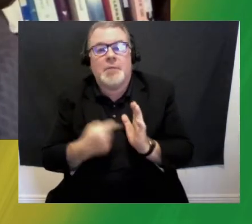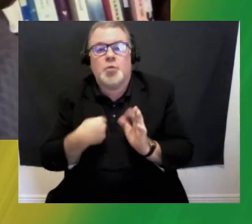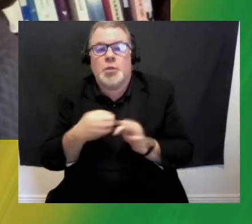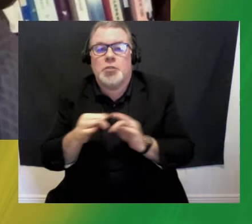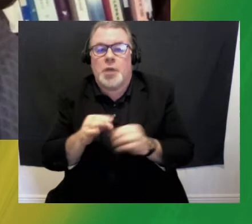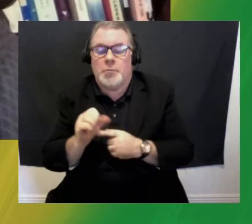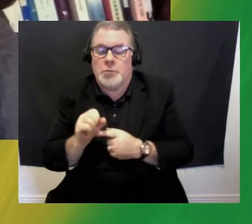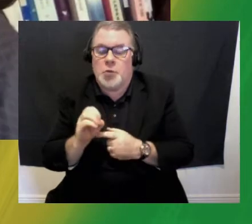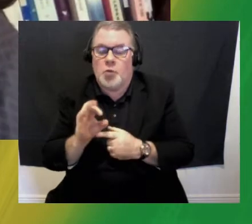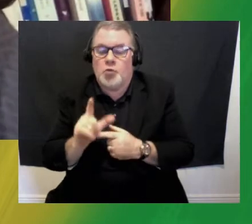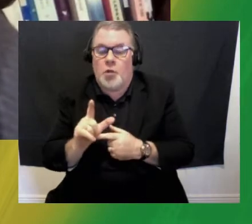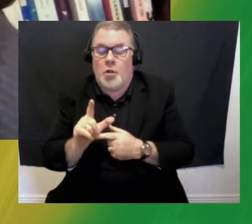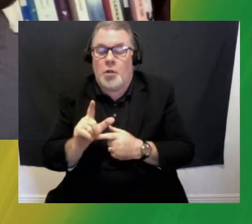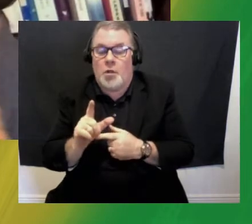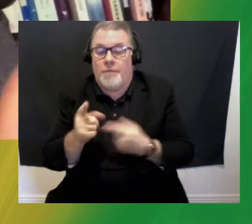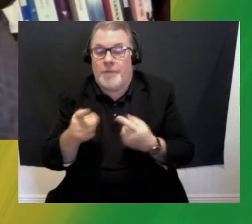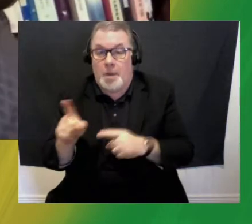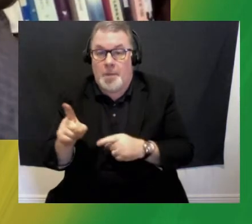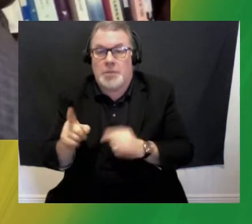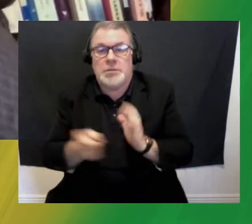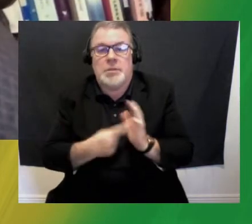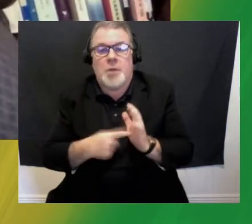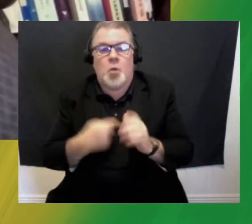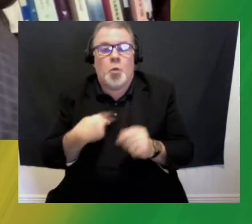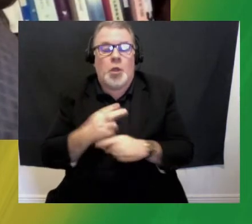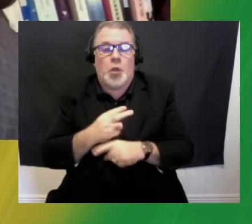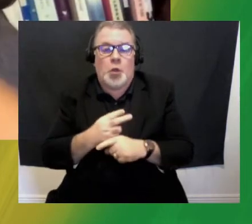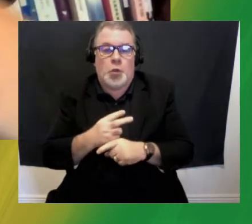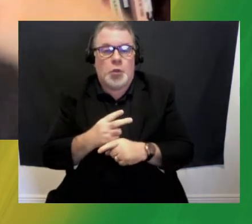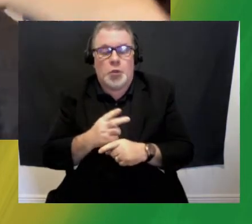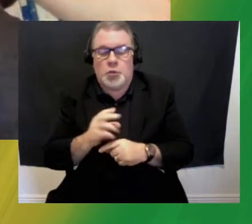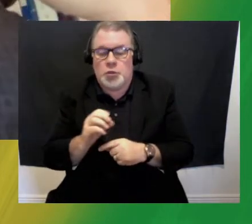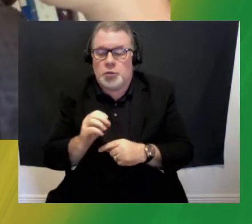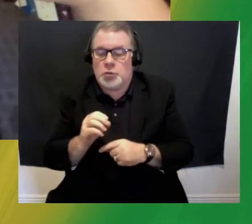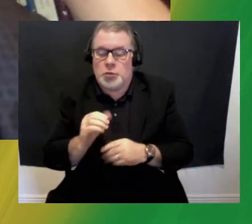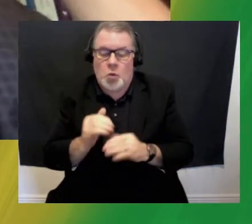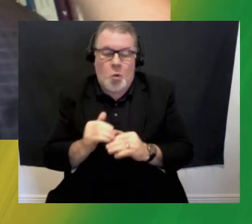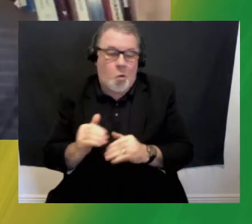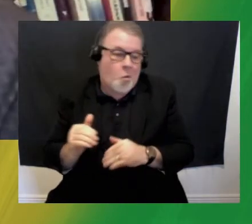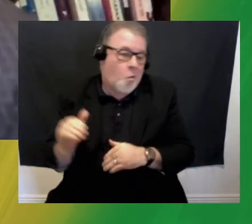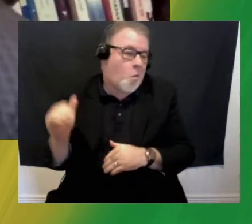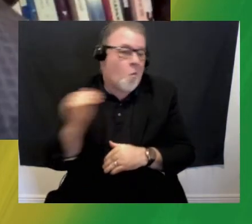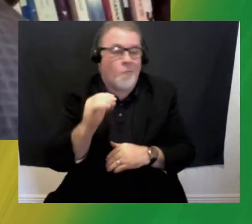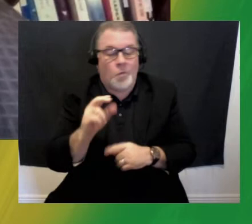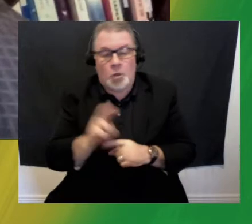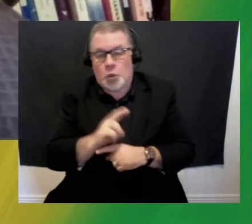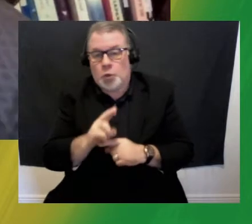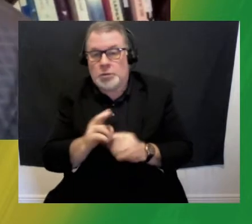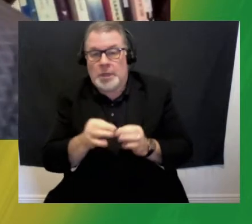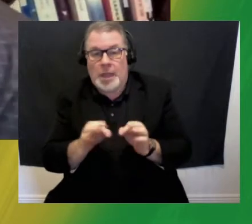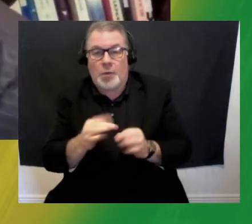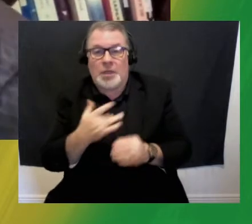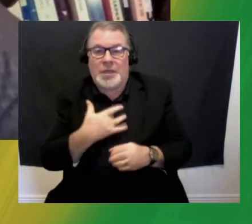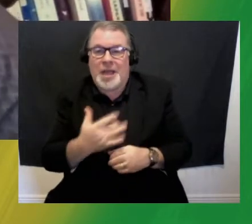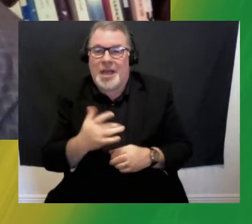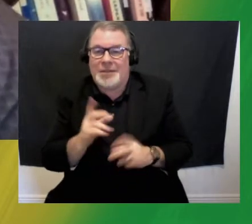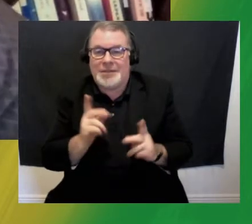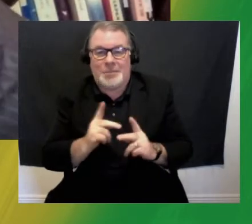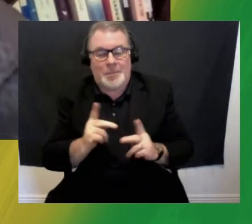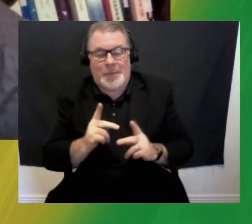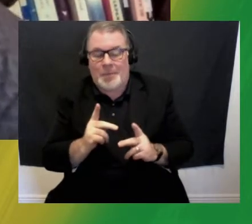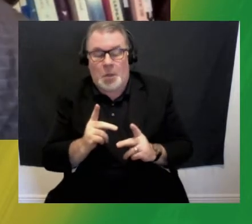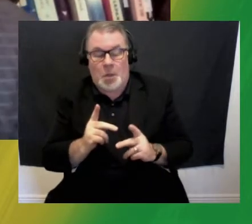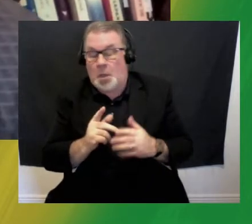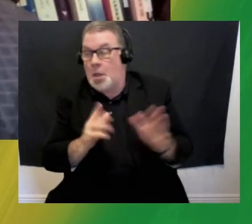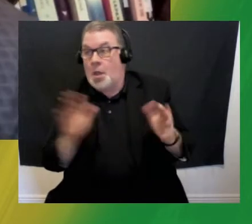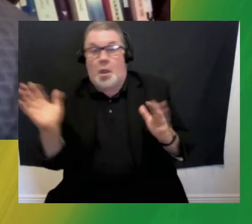phenomena, sometimes we use overwrought language that tends to drive people away because it seems so over the top. This is what